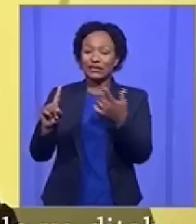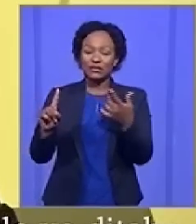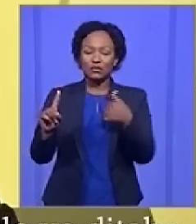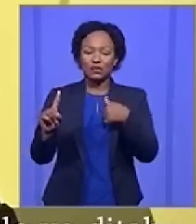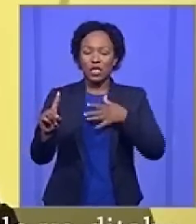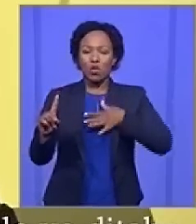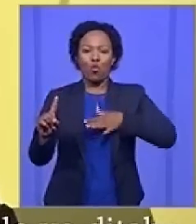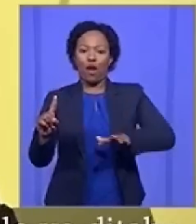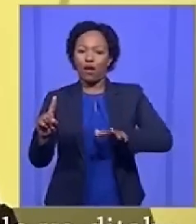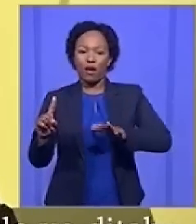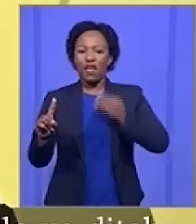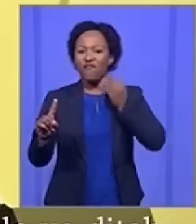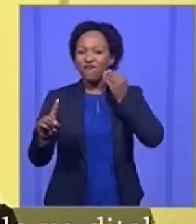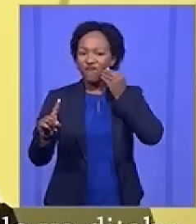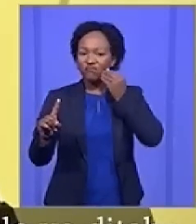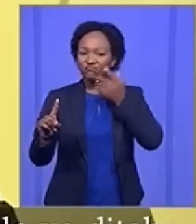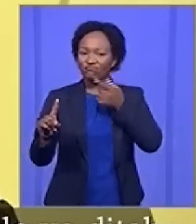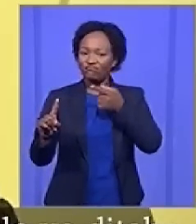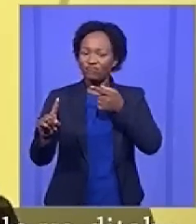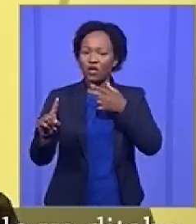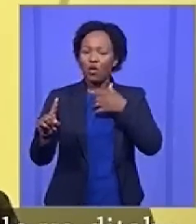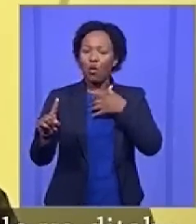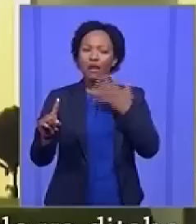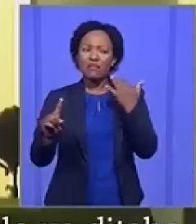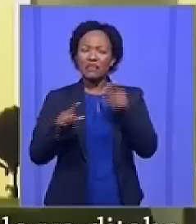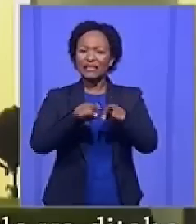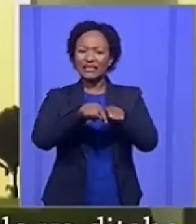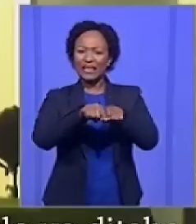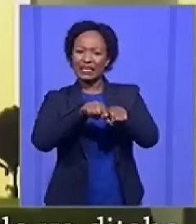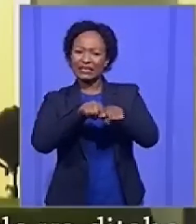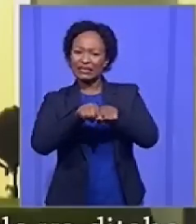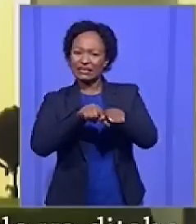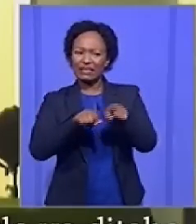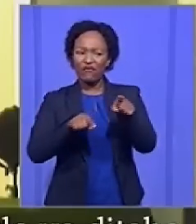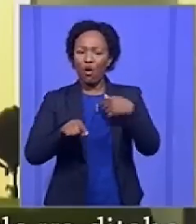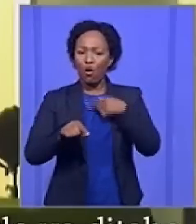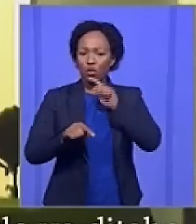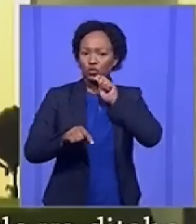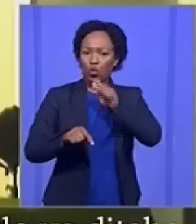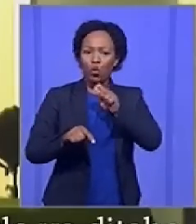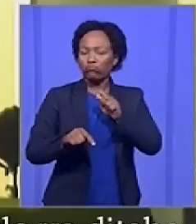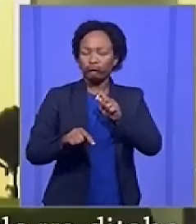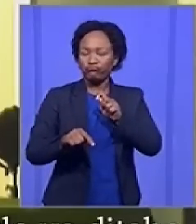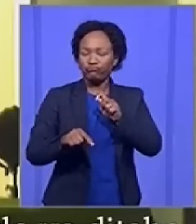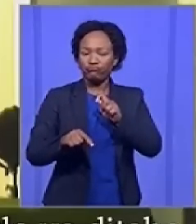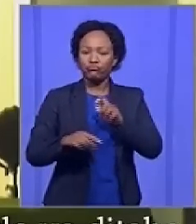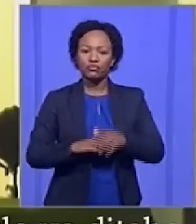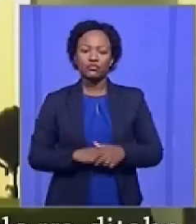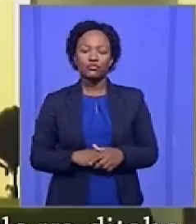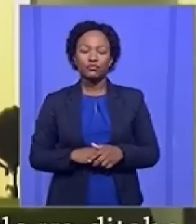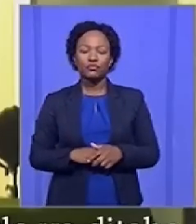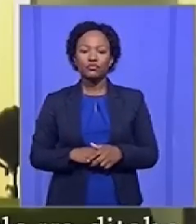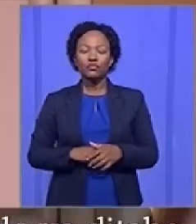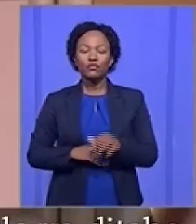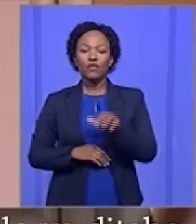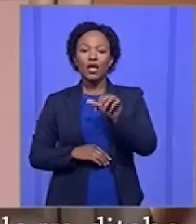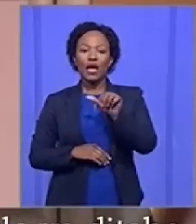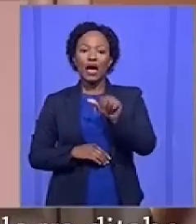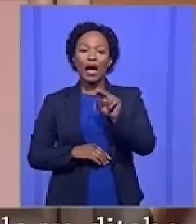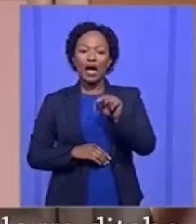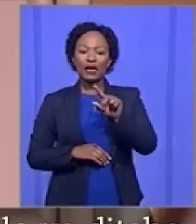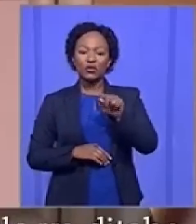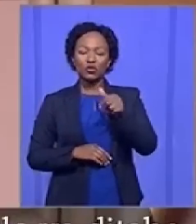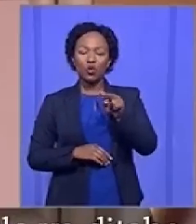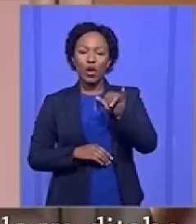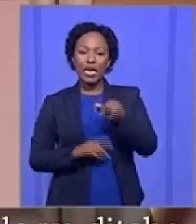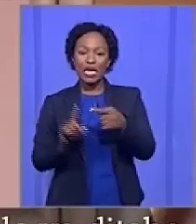want to submit himself to a polygraph test. Moqolotsi wa ditaba wa mehlemo Professor Anton Haba o re lekala la